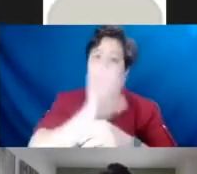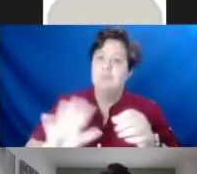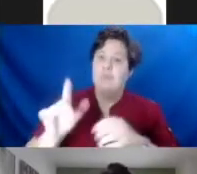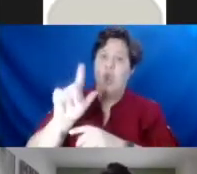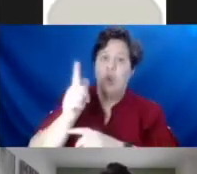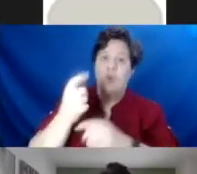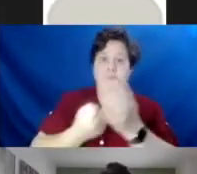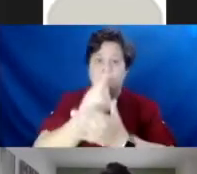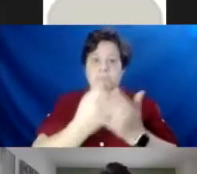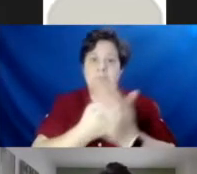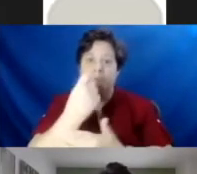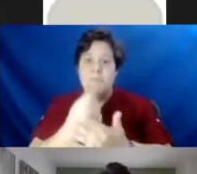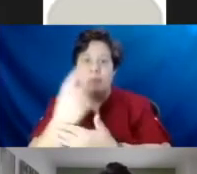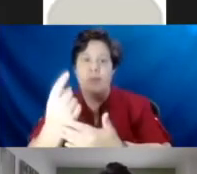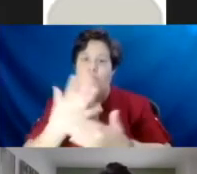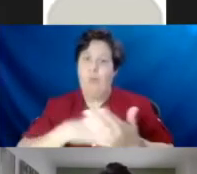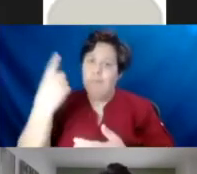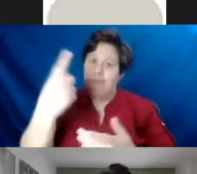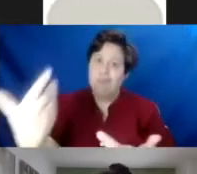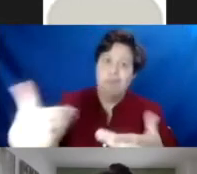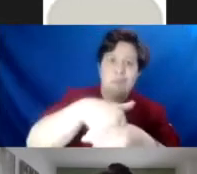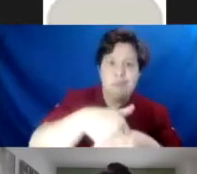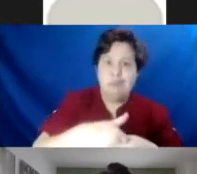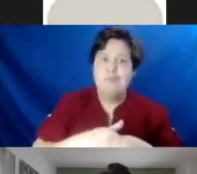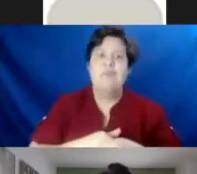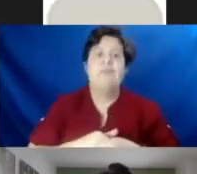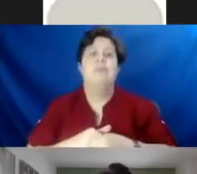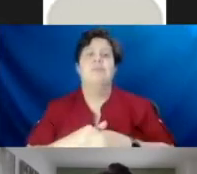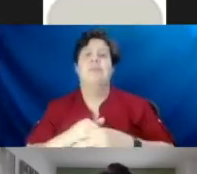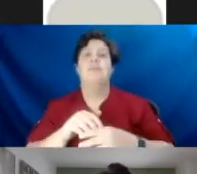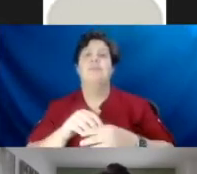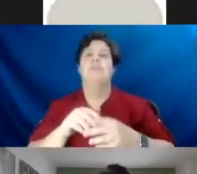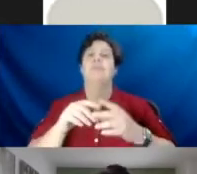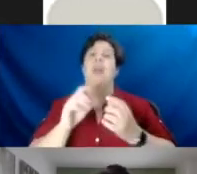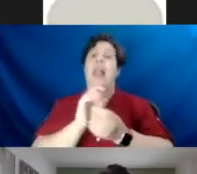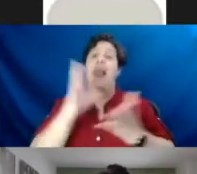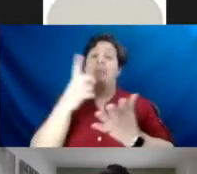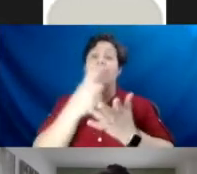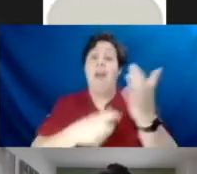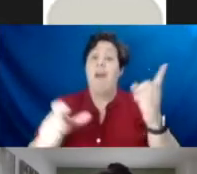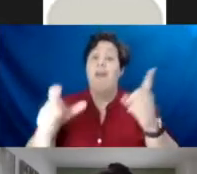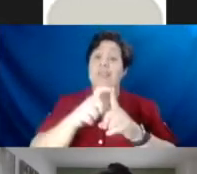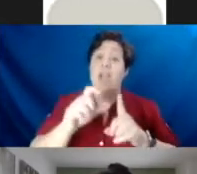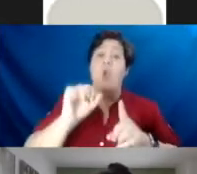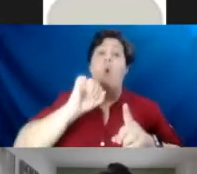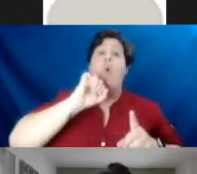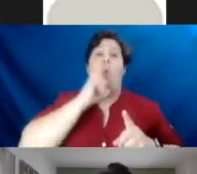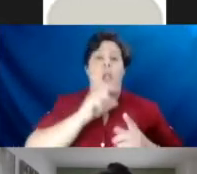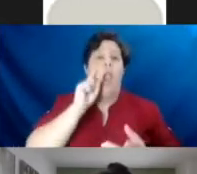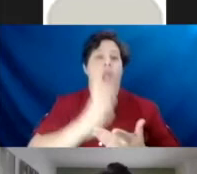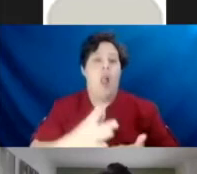big invitation to join in. The content of the Liberty R&Ds will determine how the work is